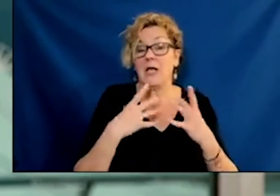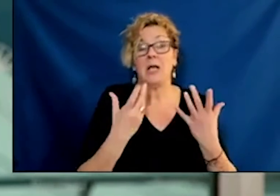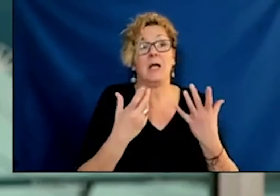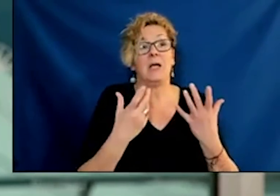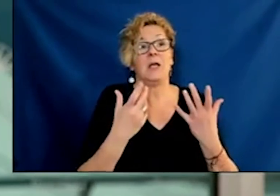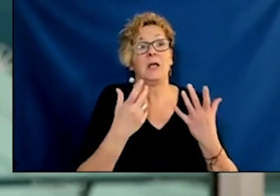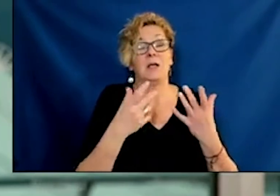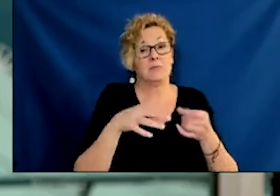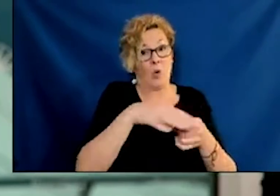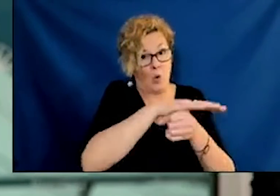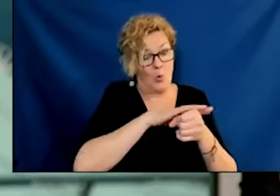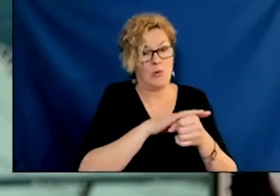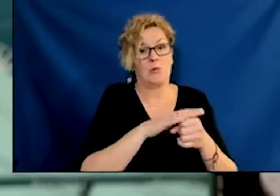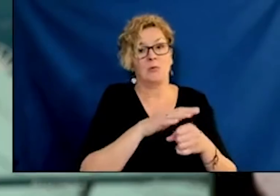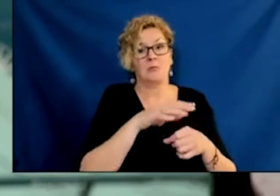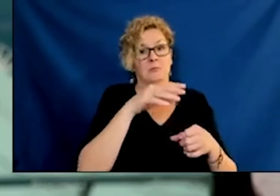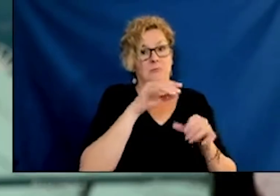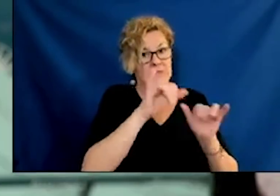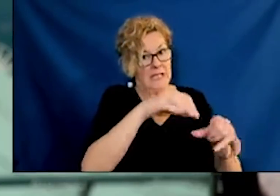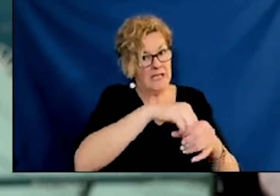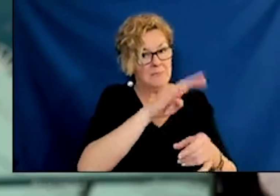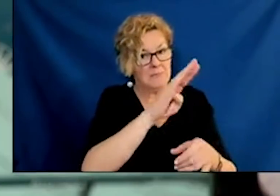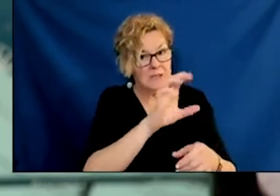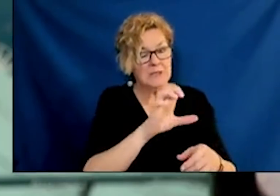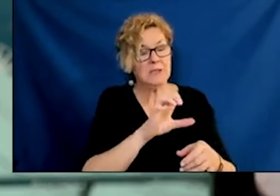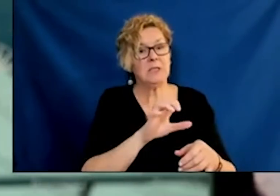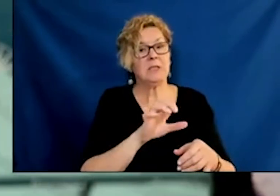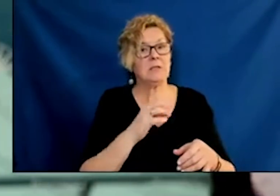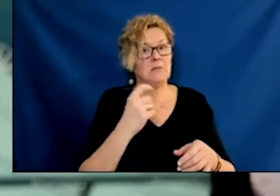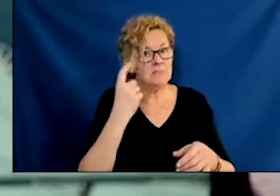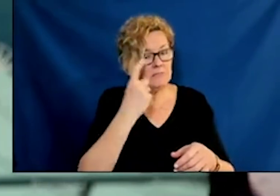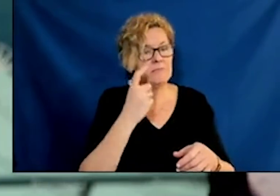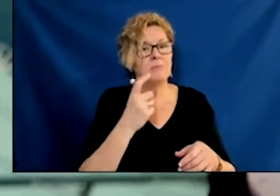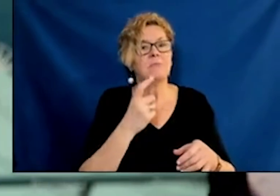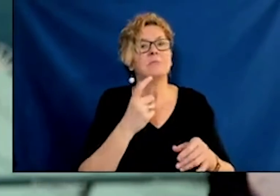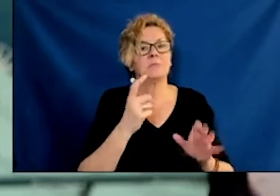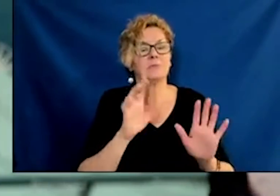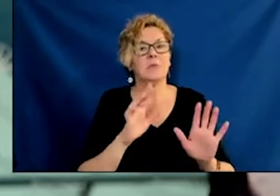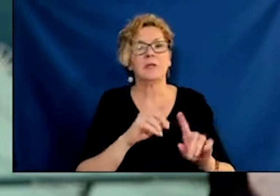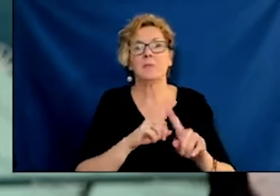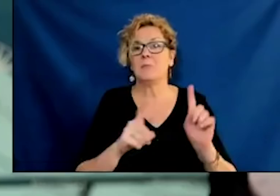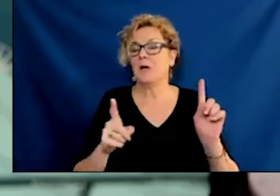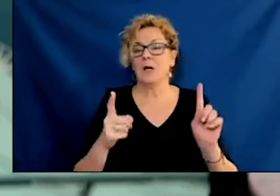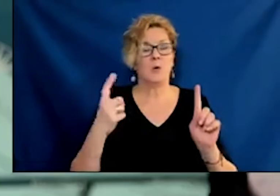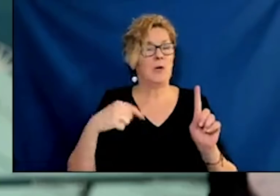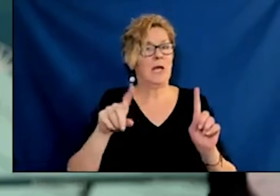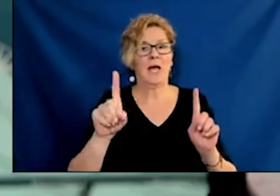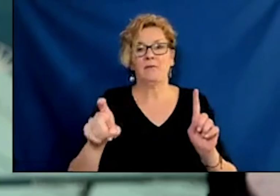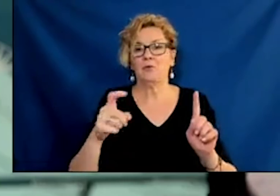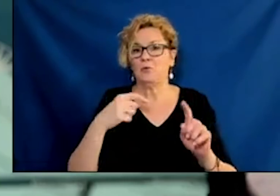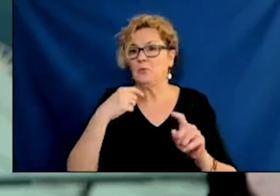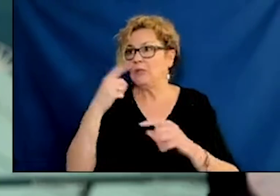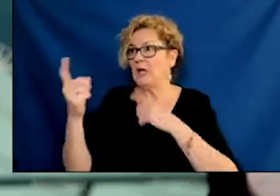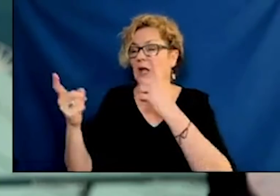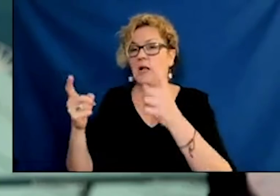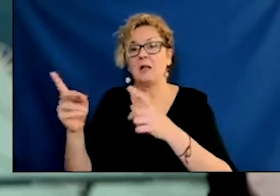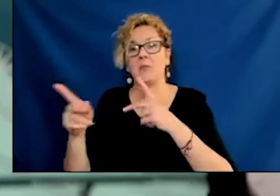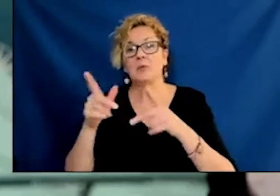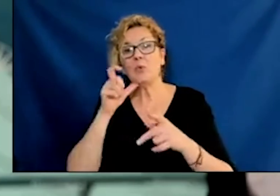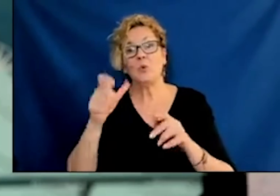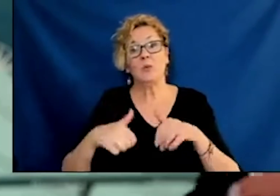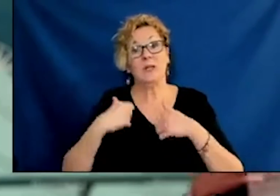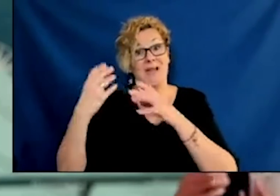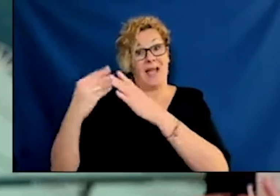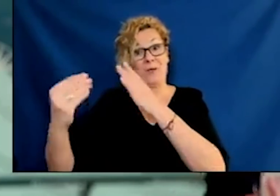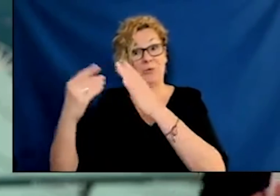international border measures that have been put in place. I think that's fabulous. It's going to protect us in this very critical few